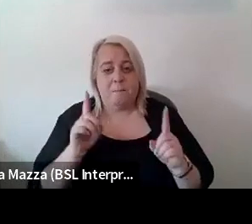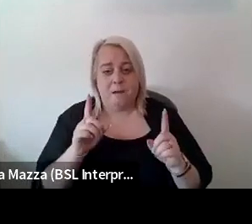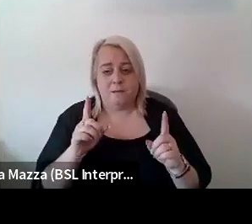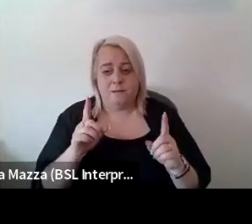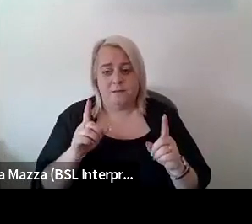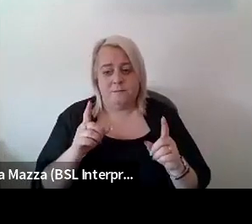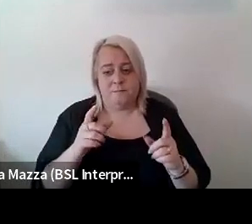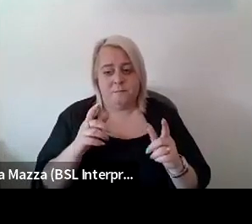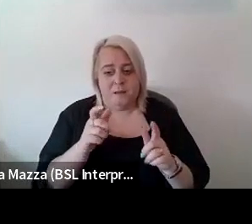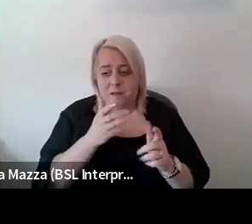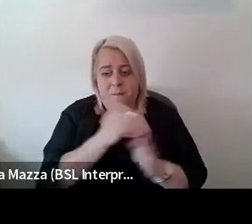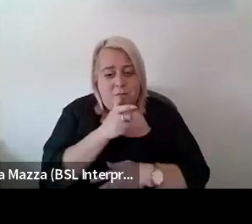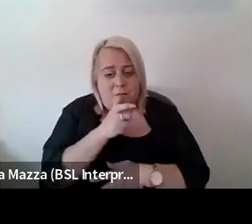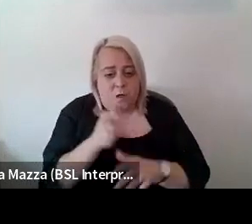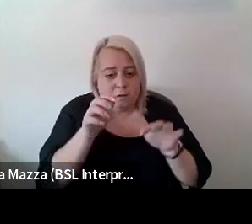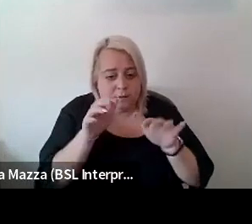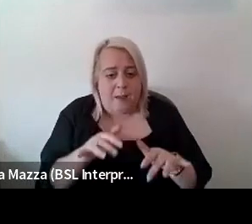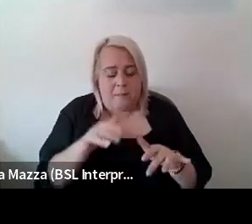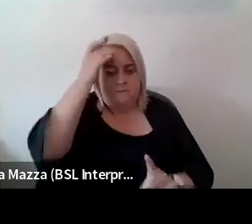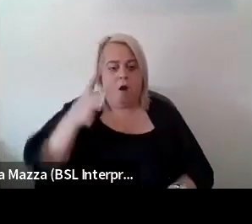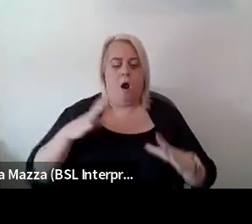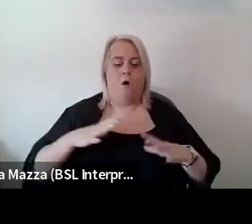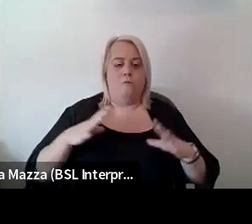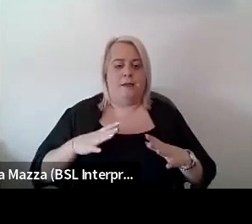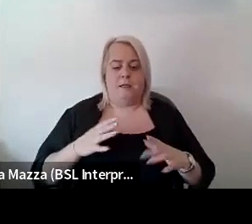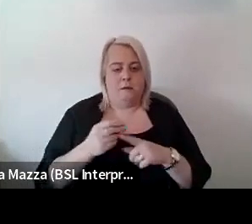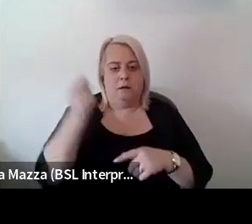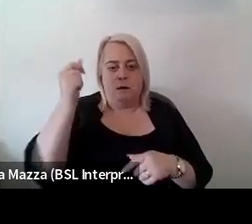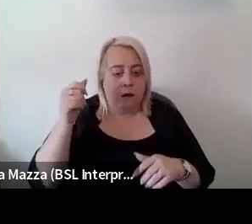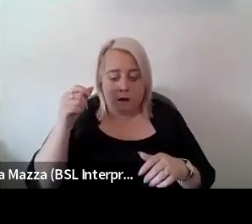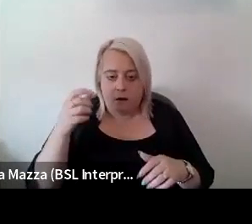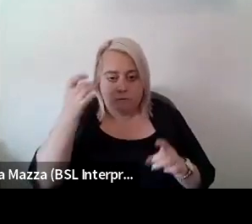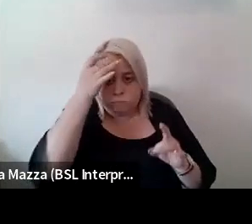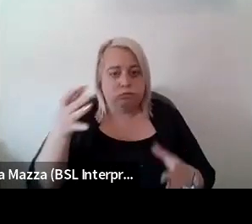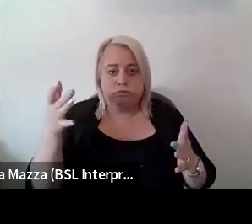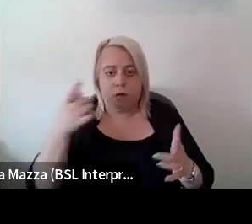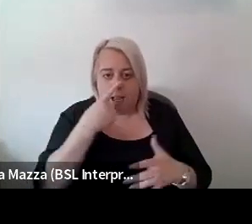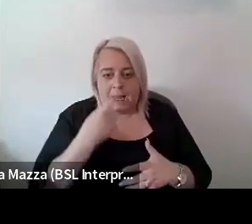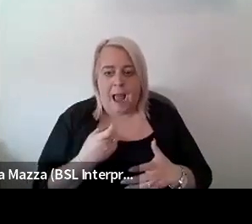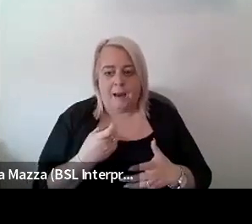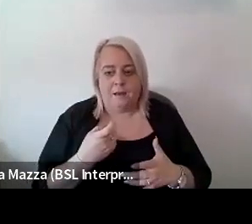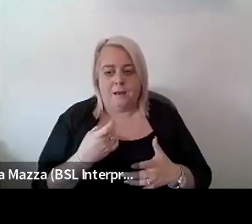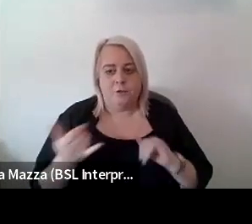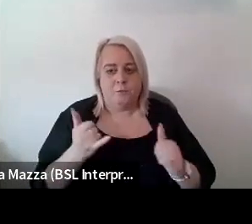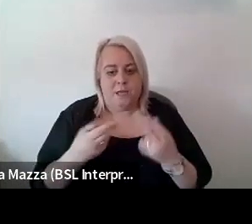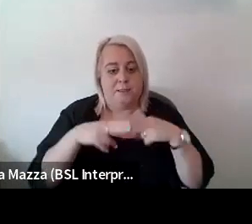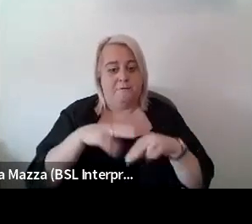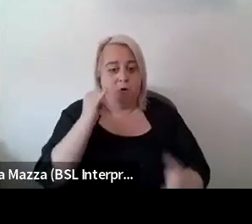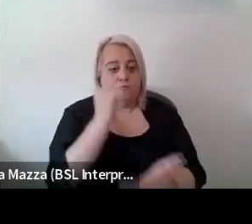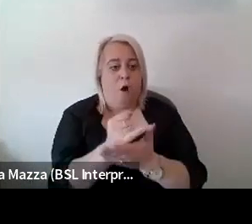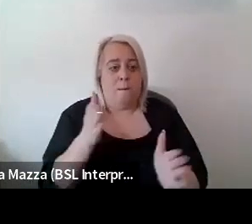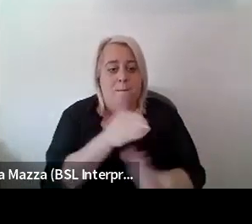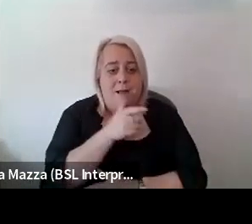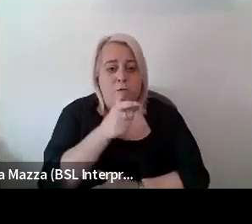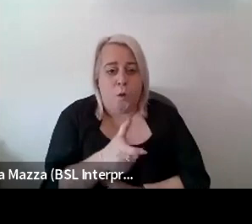it. And as you know, if you mistype your password a few times, then you're locked out. And then I have